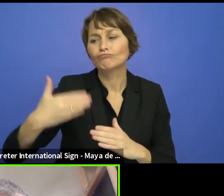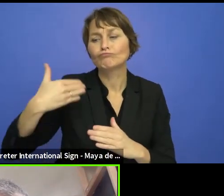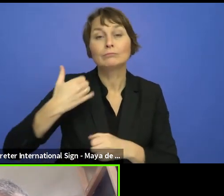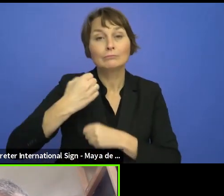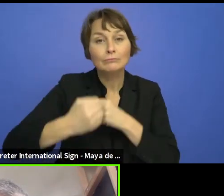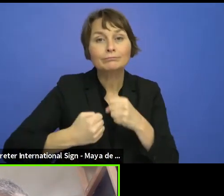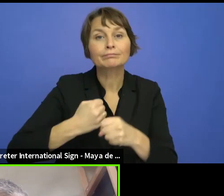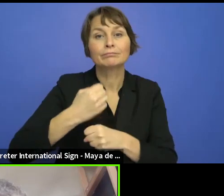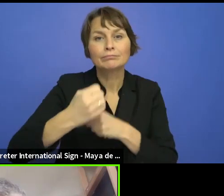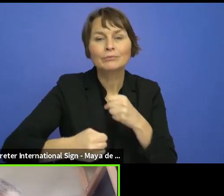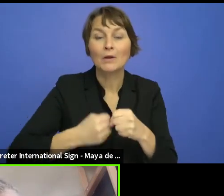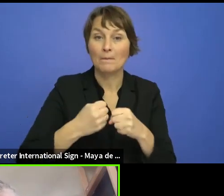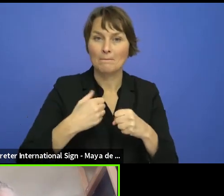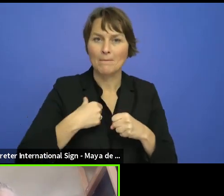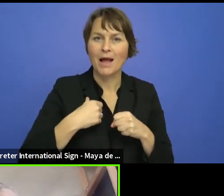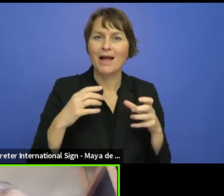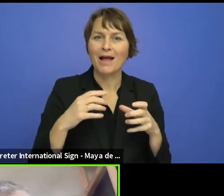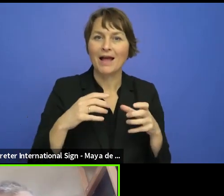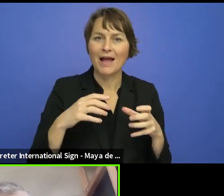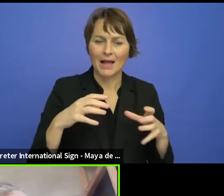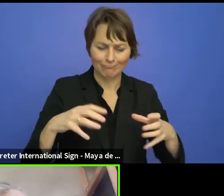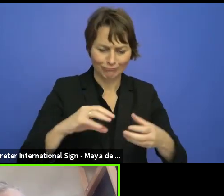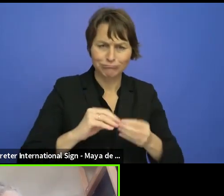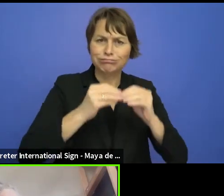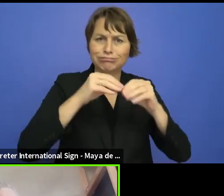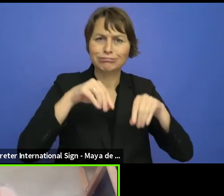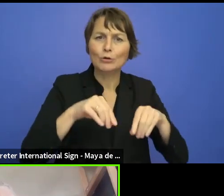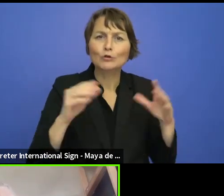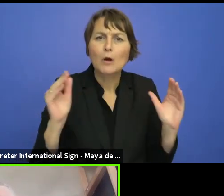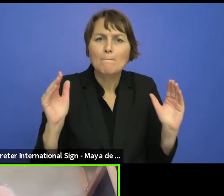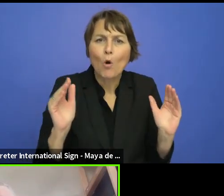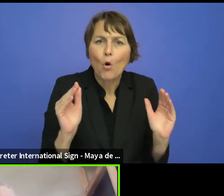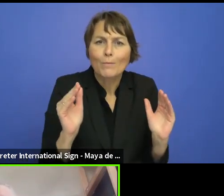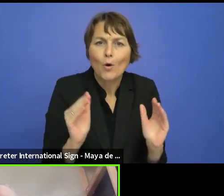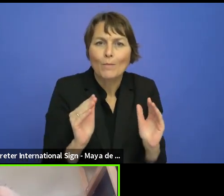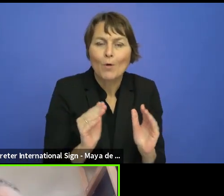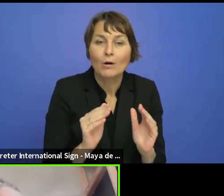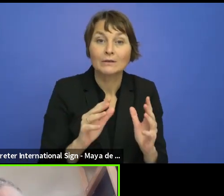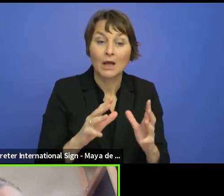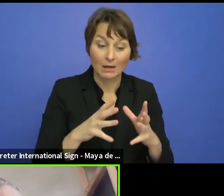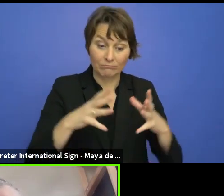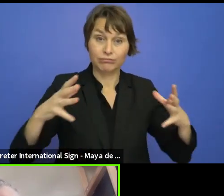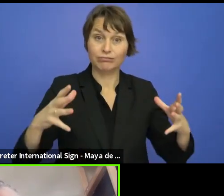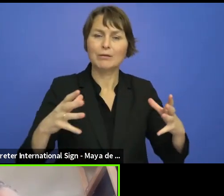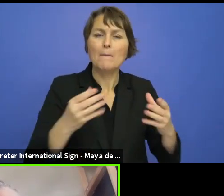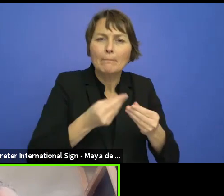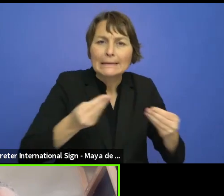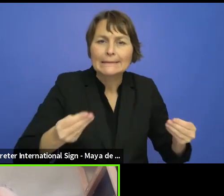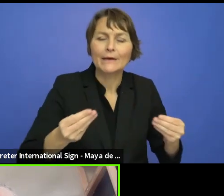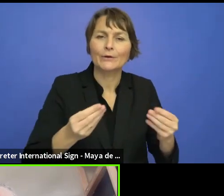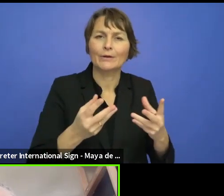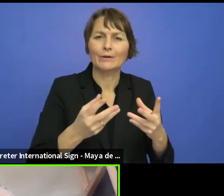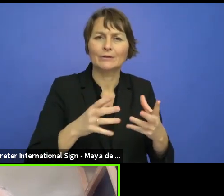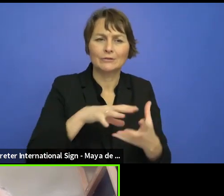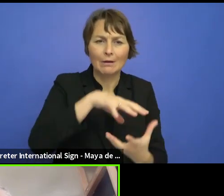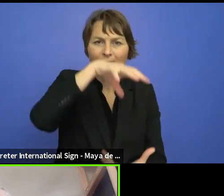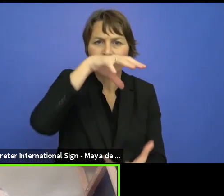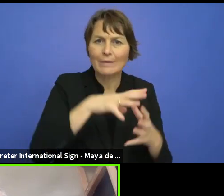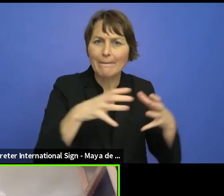my work is becoming smaller, not only in a proportion and in the use of materials, but also in the